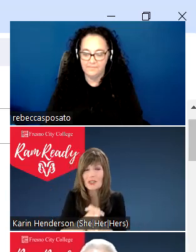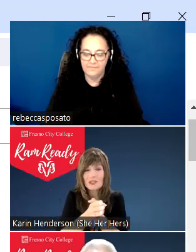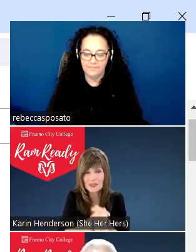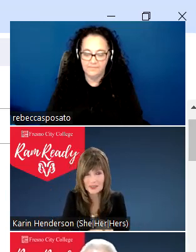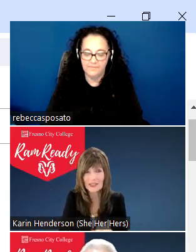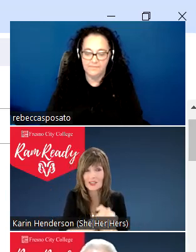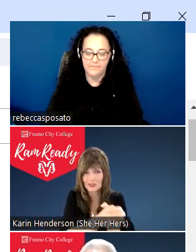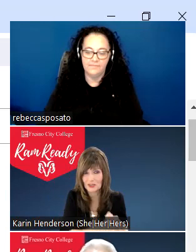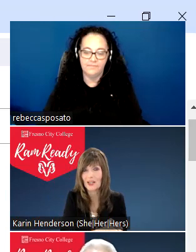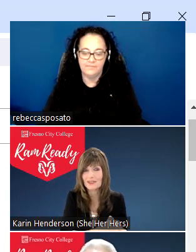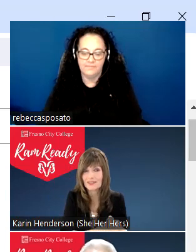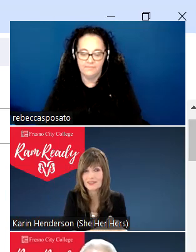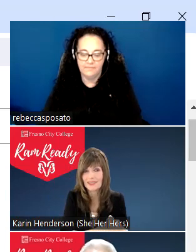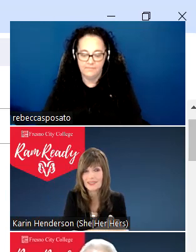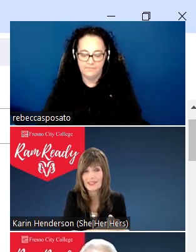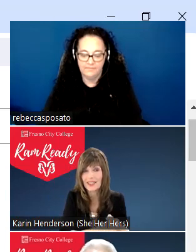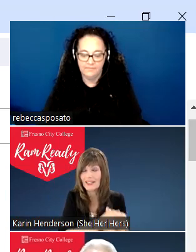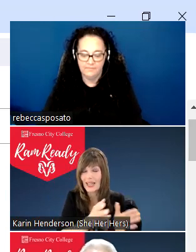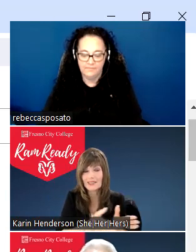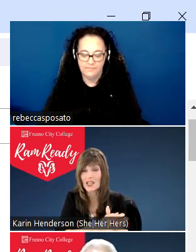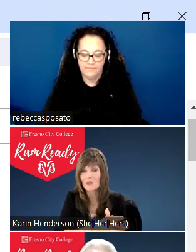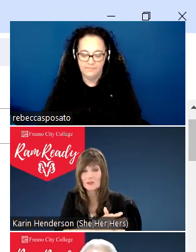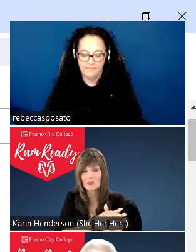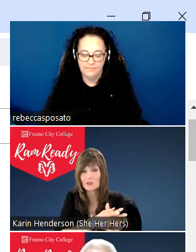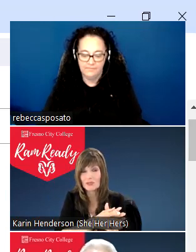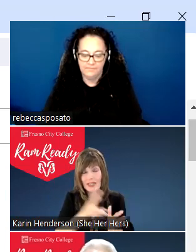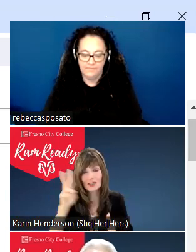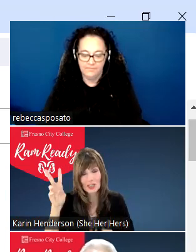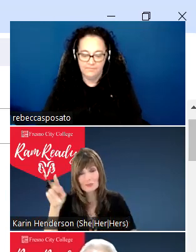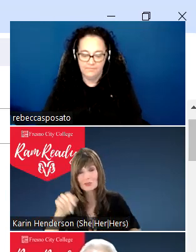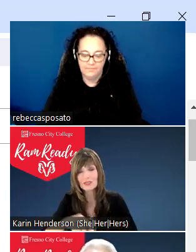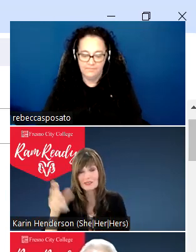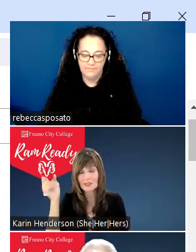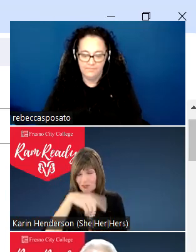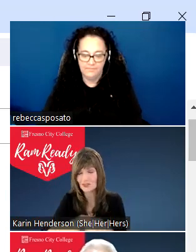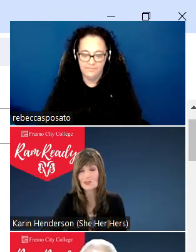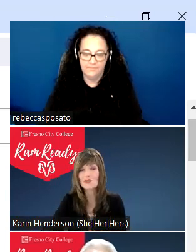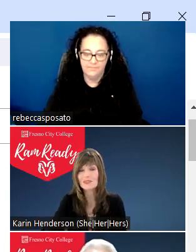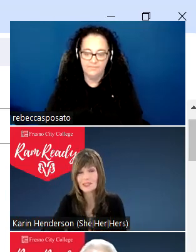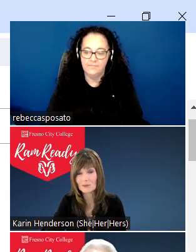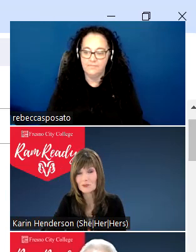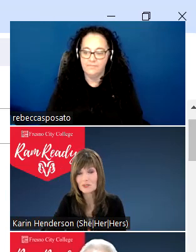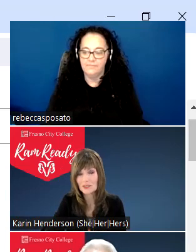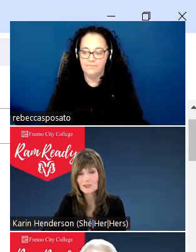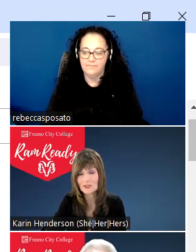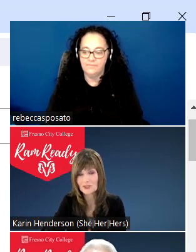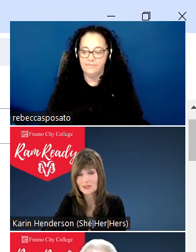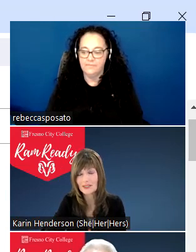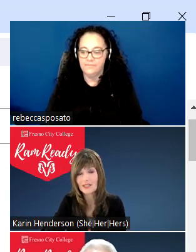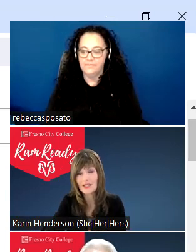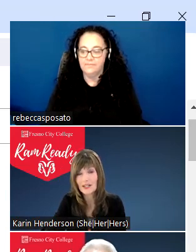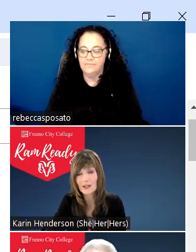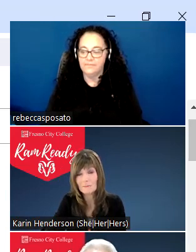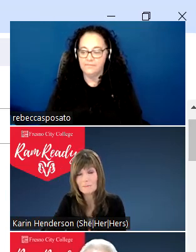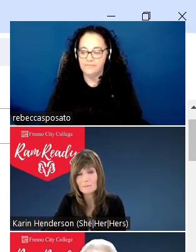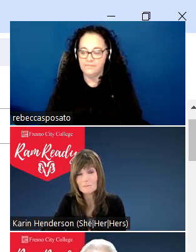help to connect the dots. And it has happened. It's actually happened twice now, because it just recently happened with another student,